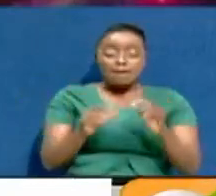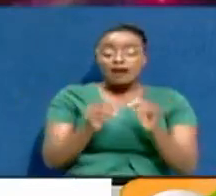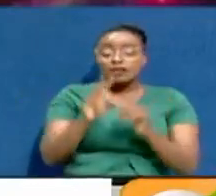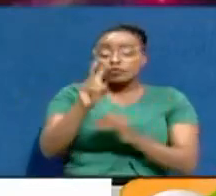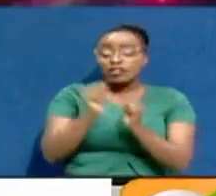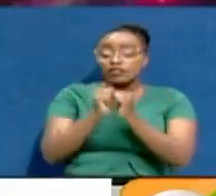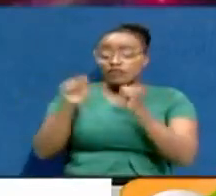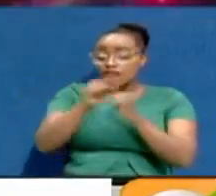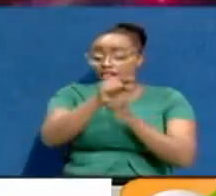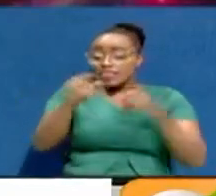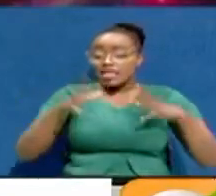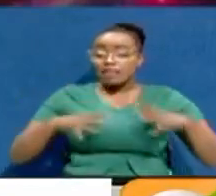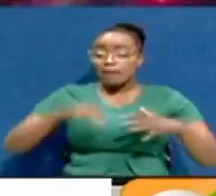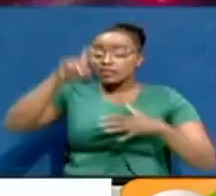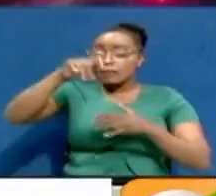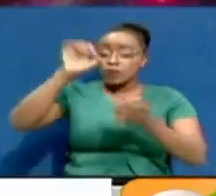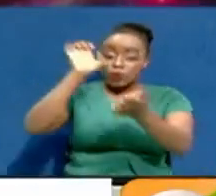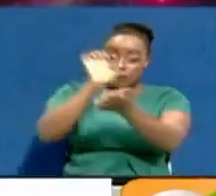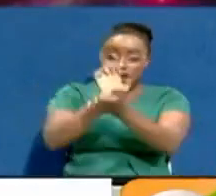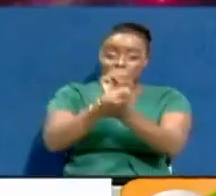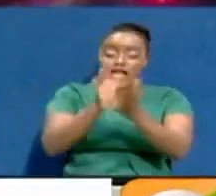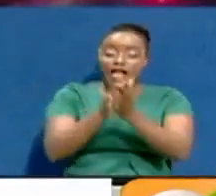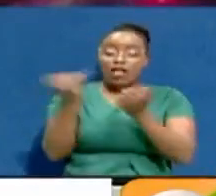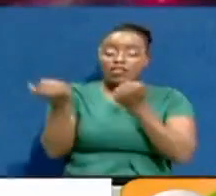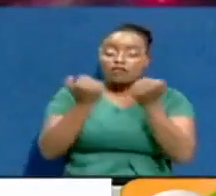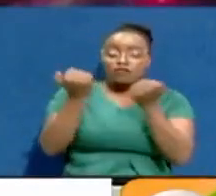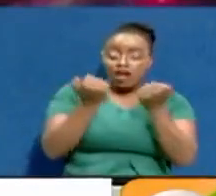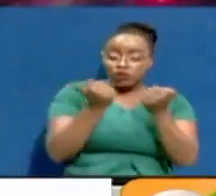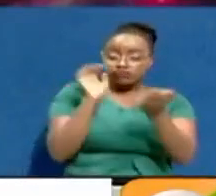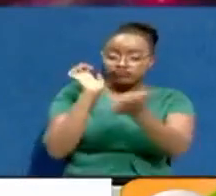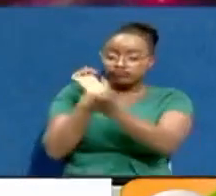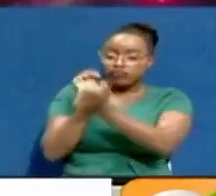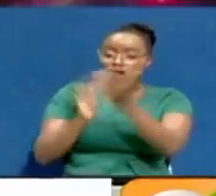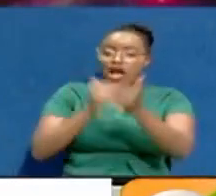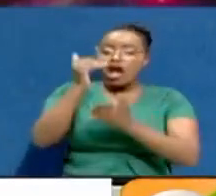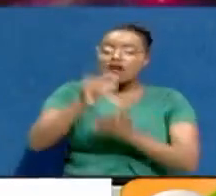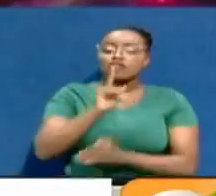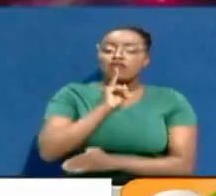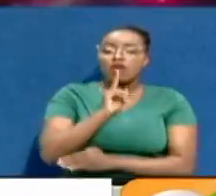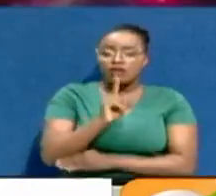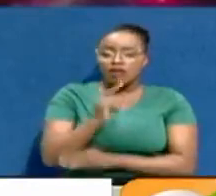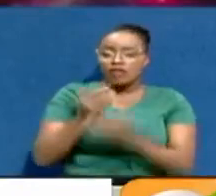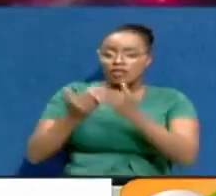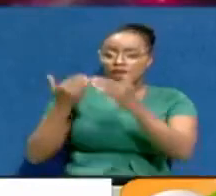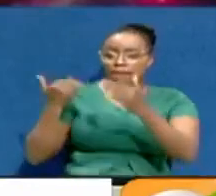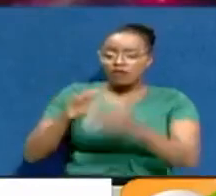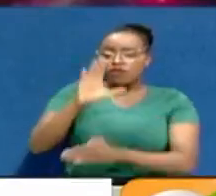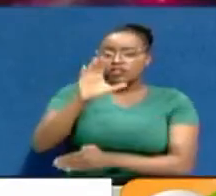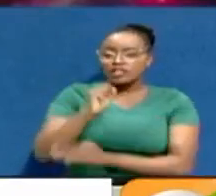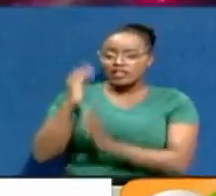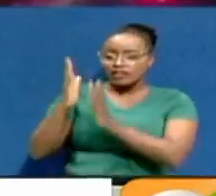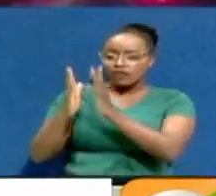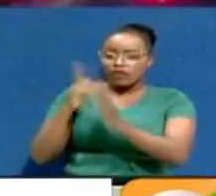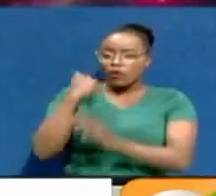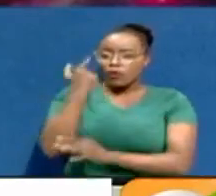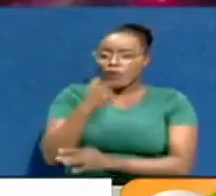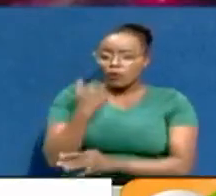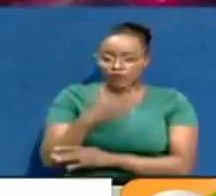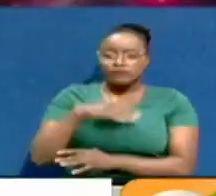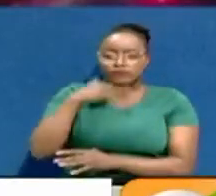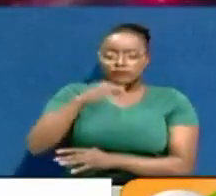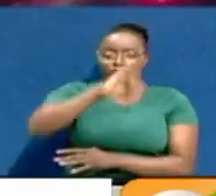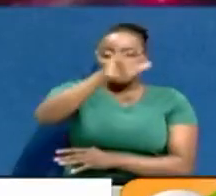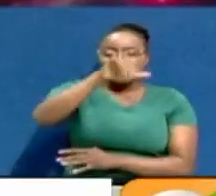2015, such motorists were to be arrested and their vehicles impounded after a directive by the then Interior Cabinet Secretary, the